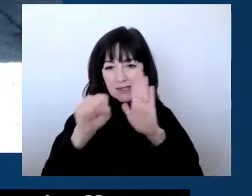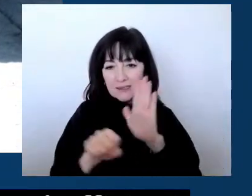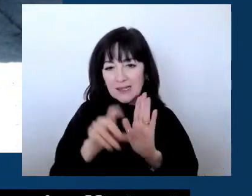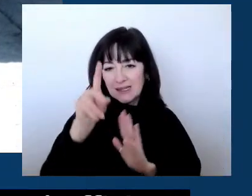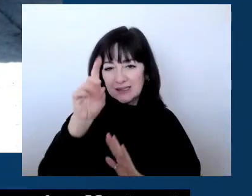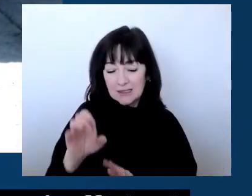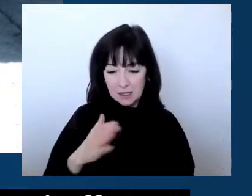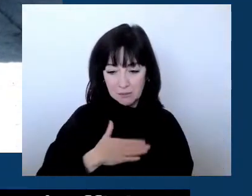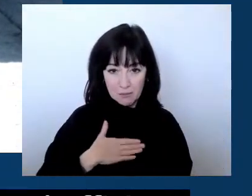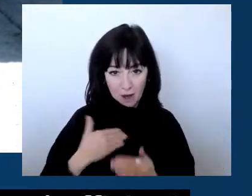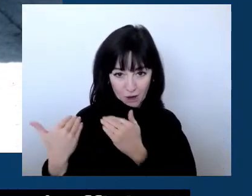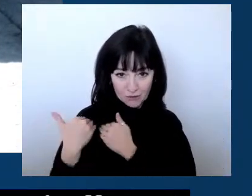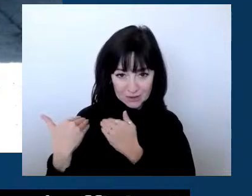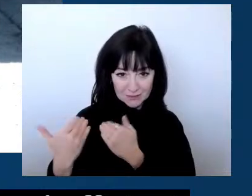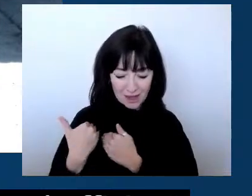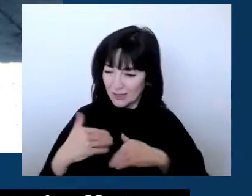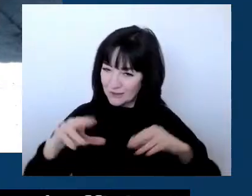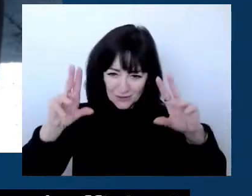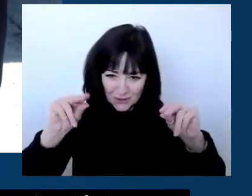not. Okay. Thank you all.